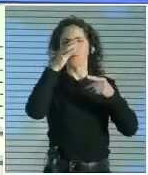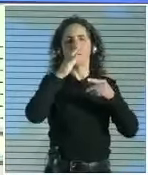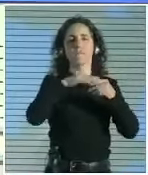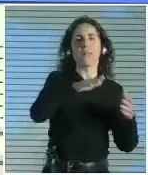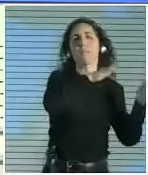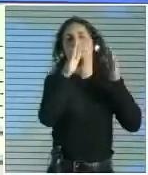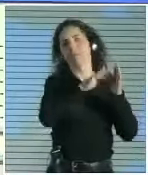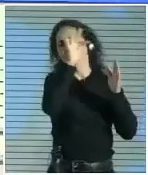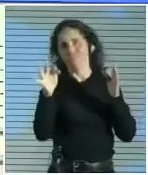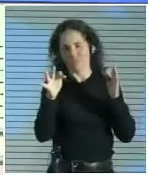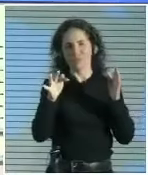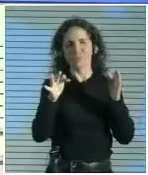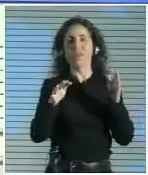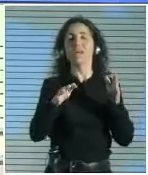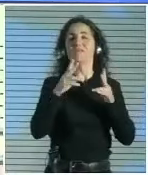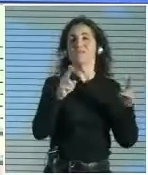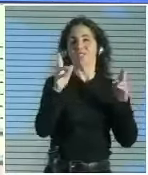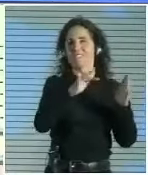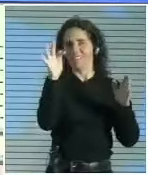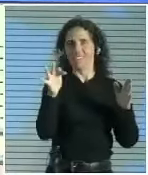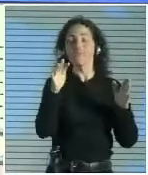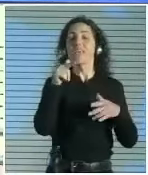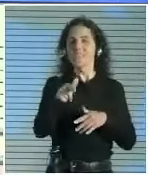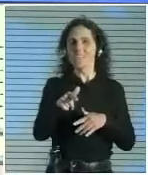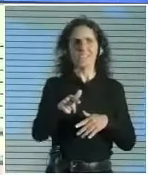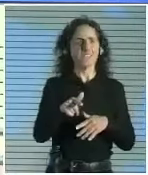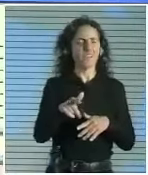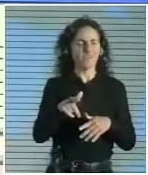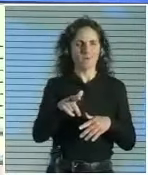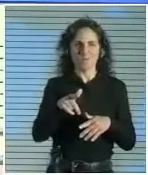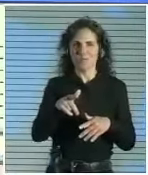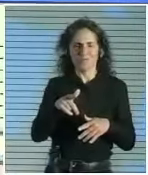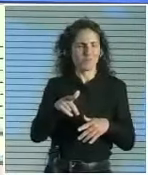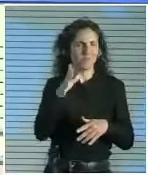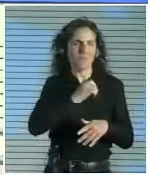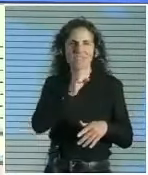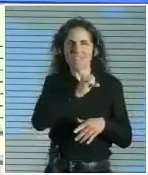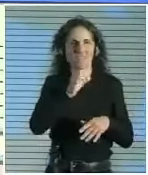with destinations, with experts, plastic,